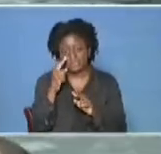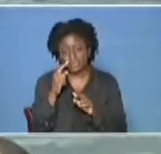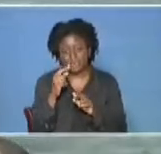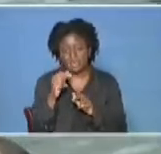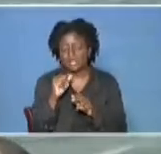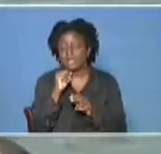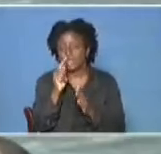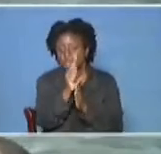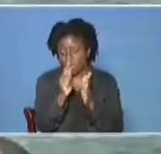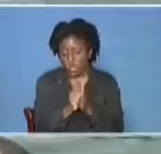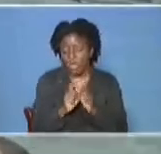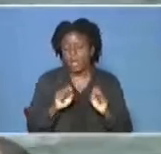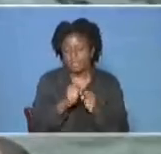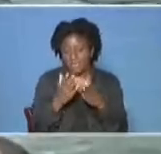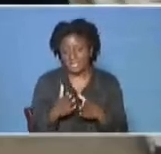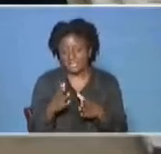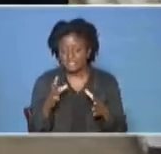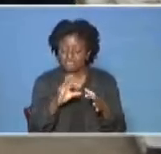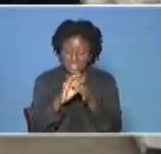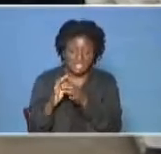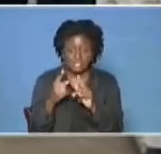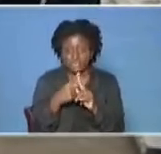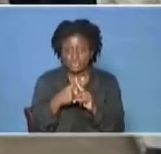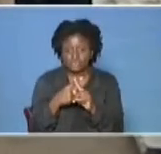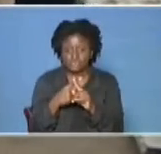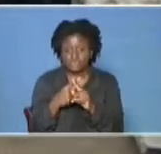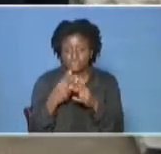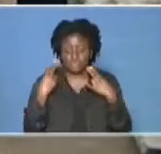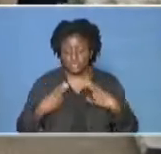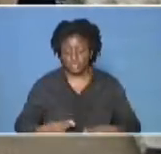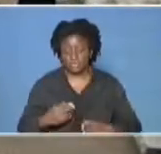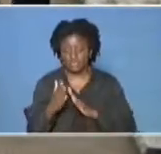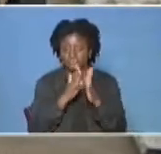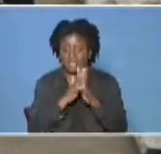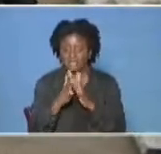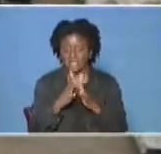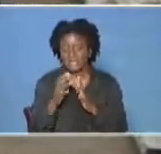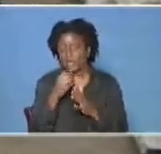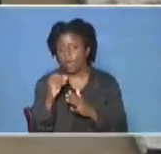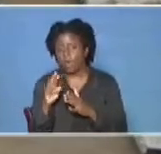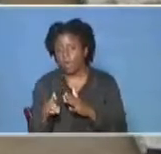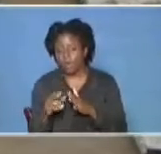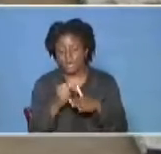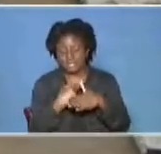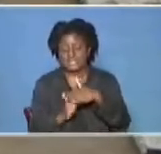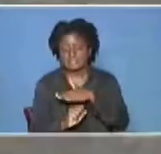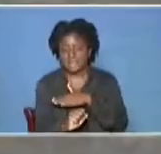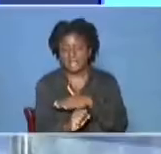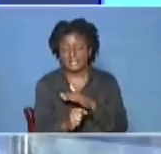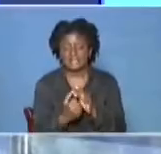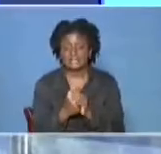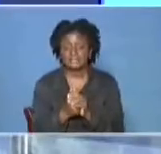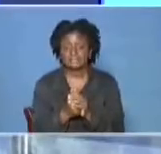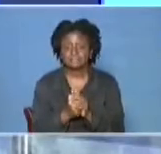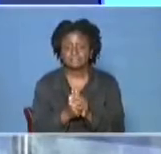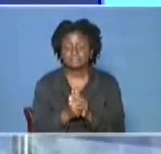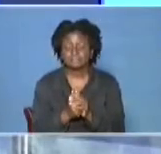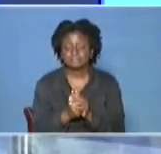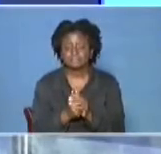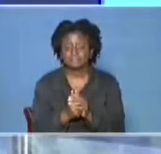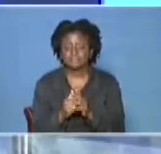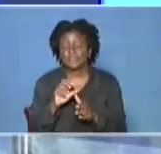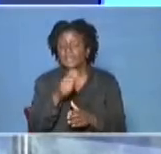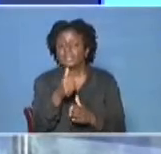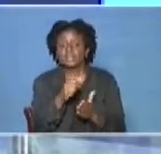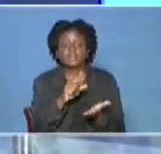related to trafficking in persons or smuggling. For the Bahamas Tonight, I'm Lloyd Allen. In